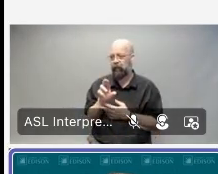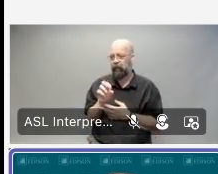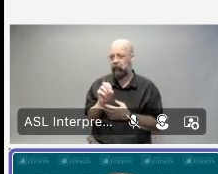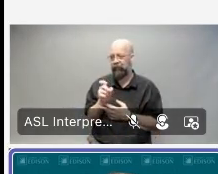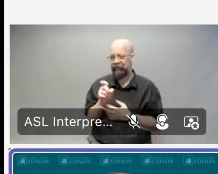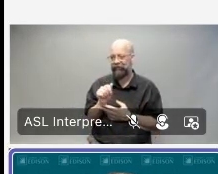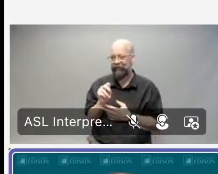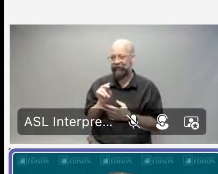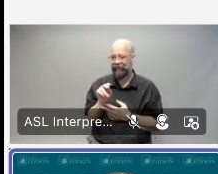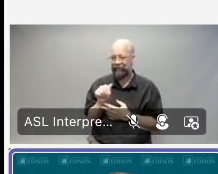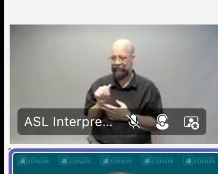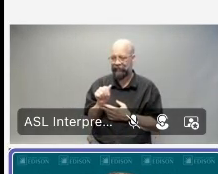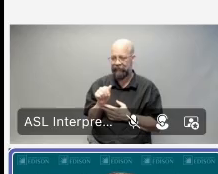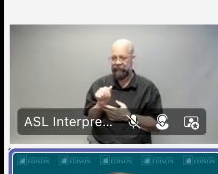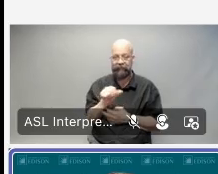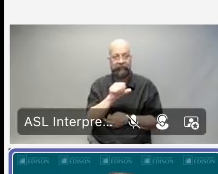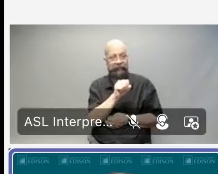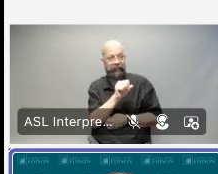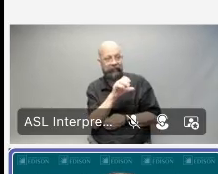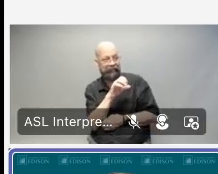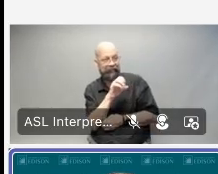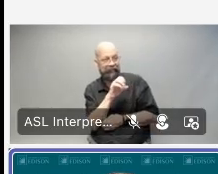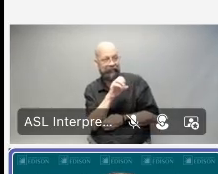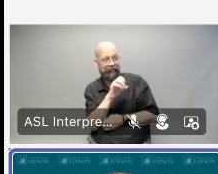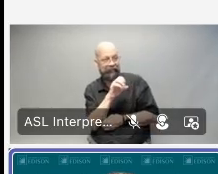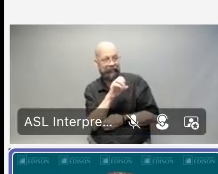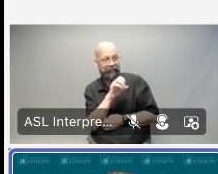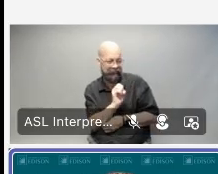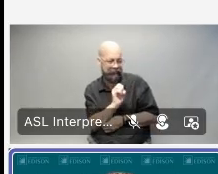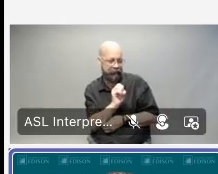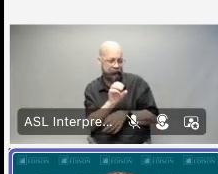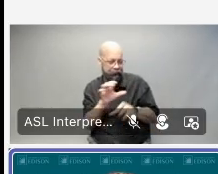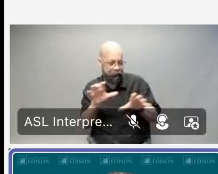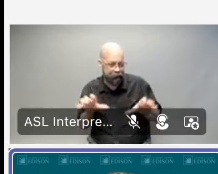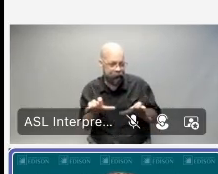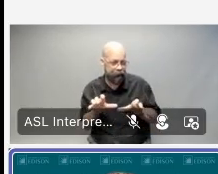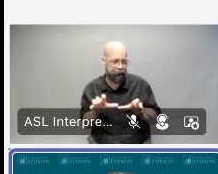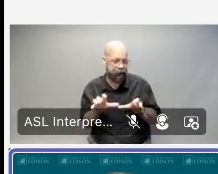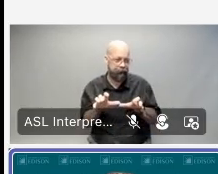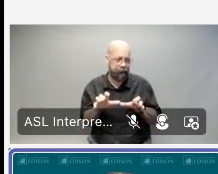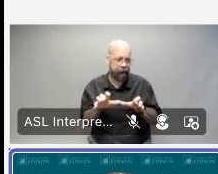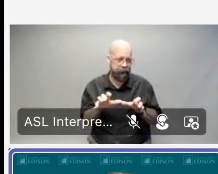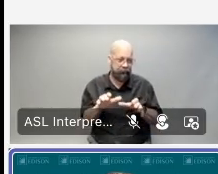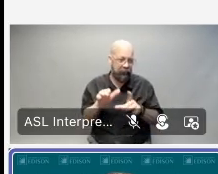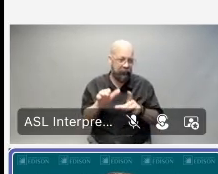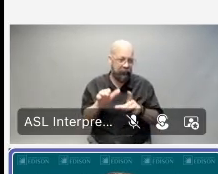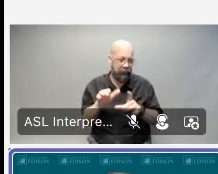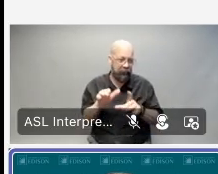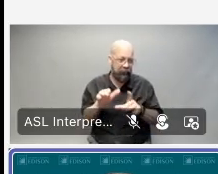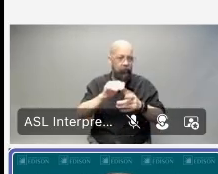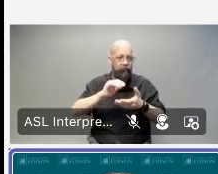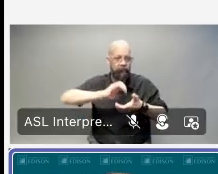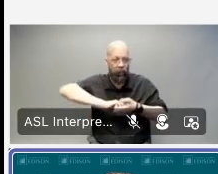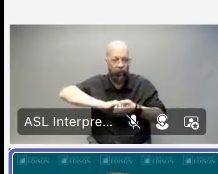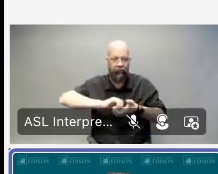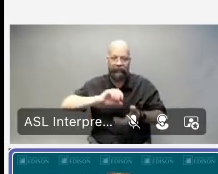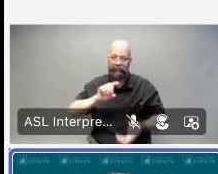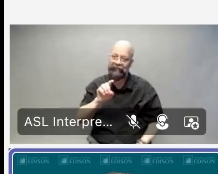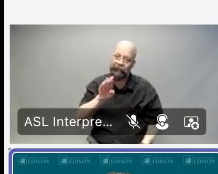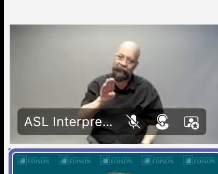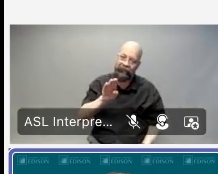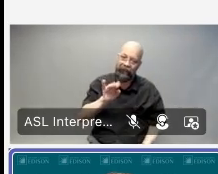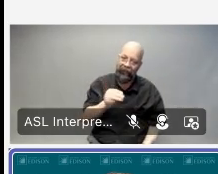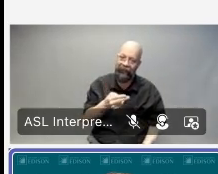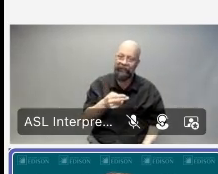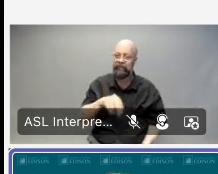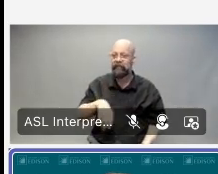Meza. Does SE conduct outreach or partner with county agencies such as IHSS, DBH, or programs